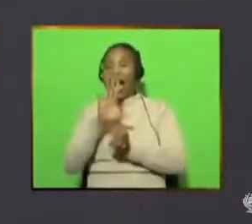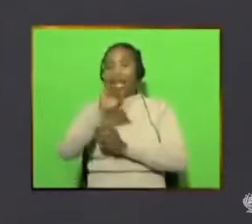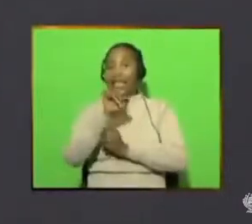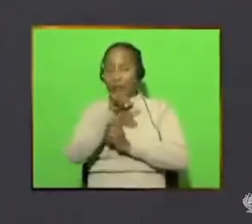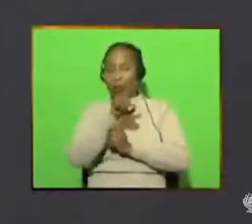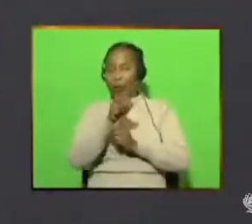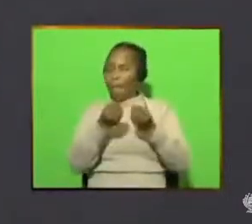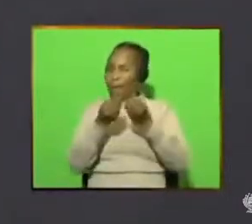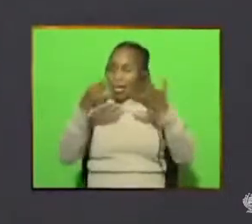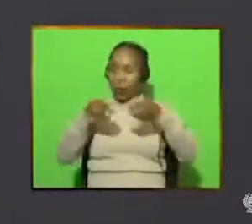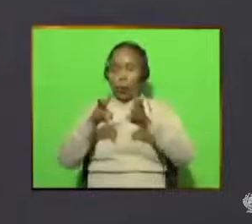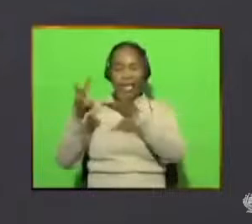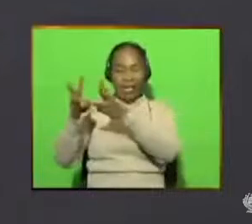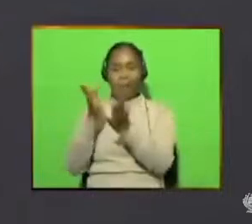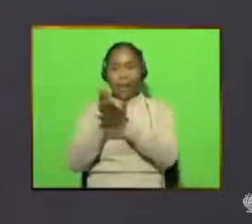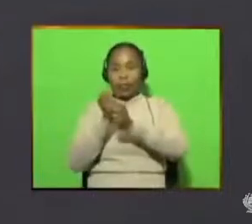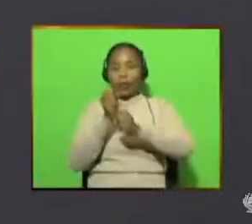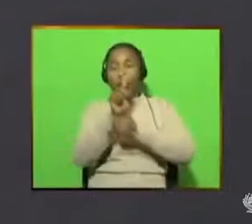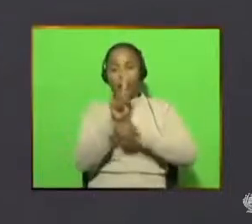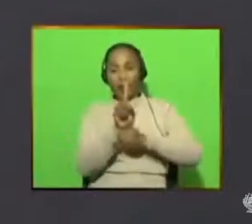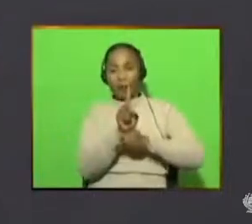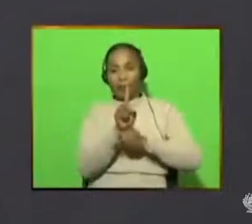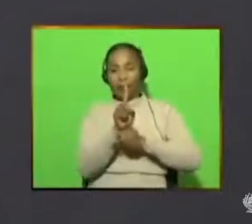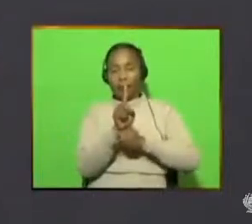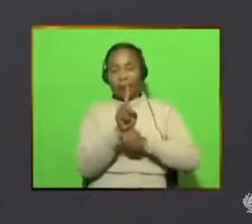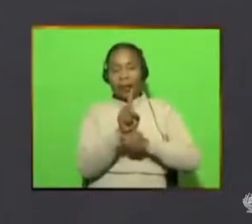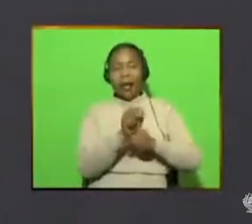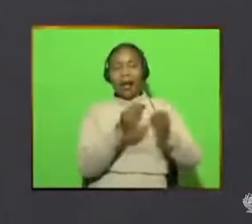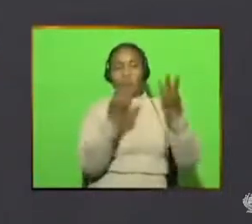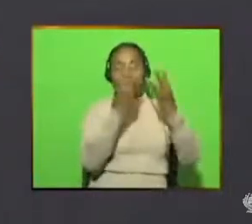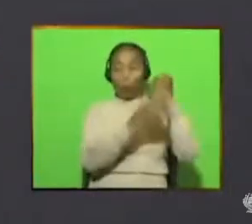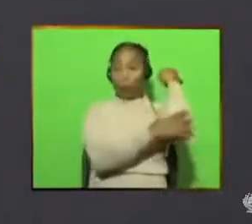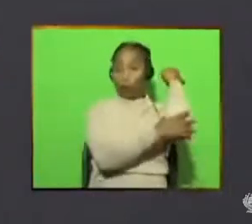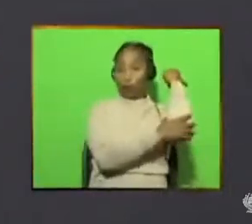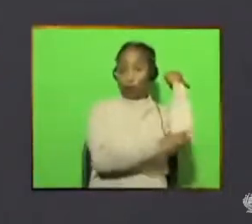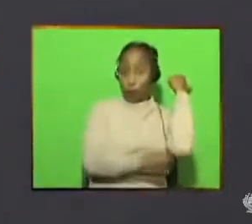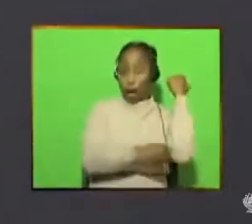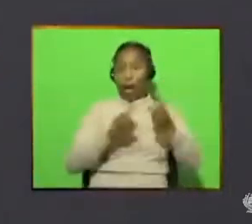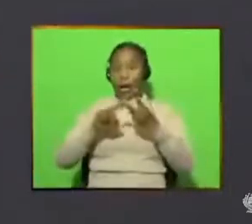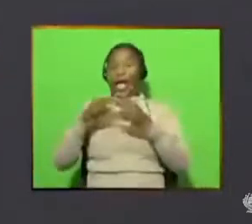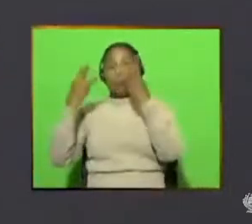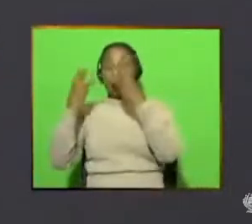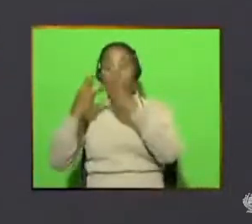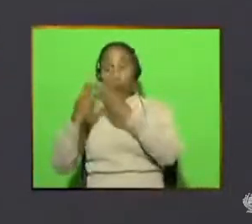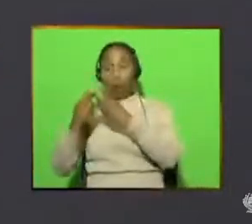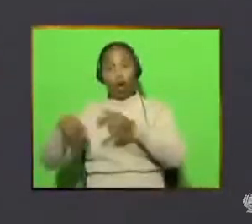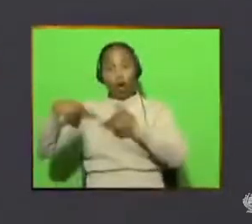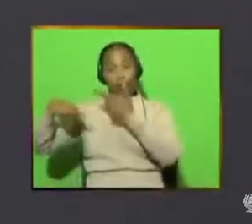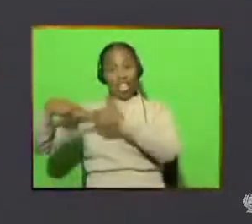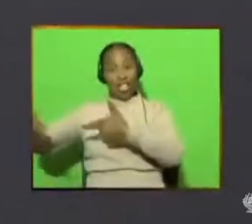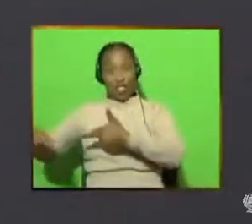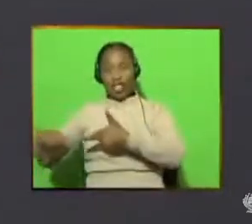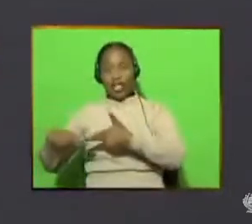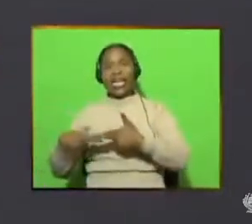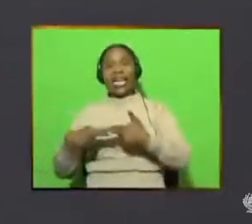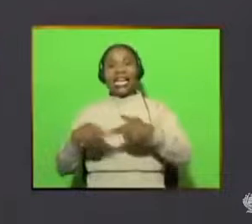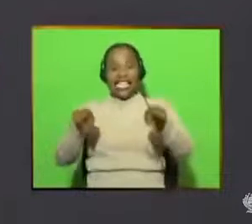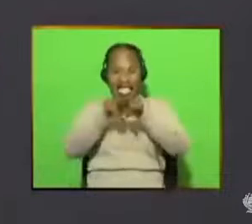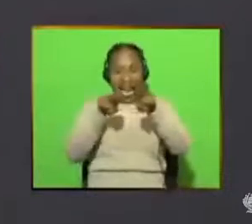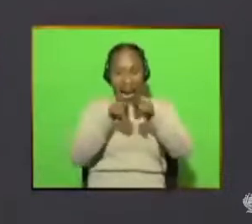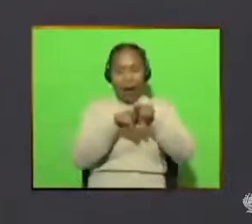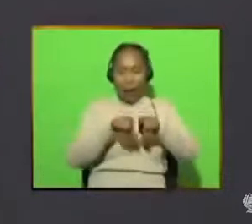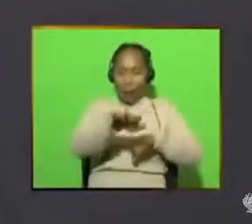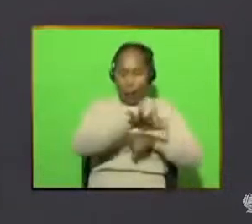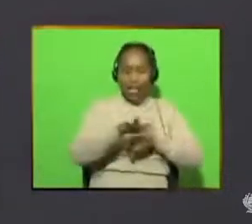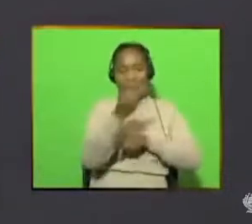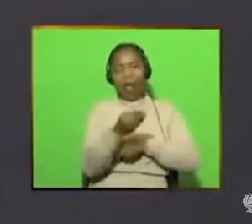ways ensure that the haves and the have-nots have a conversation so that all of us have something. It